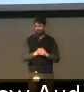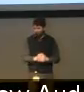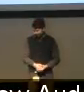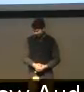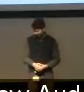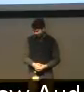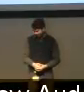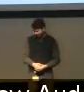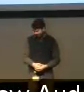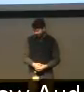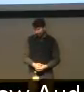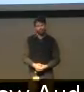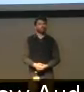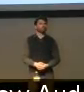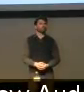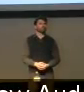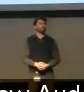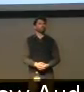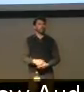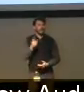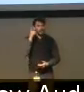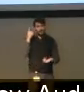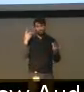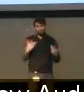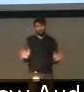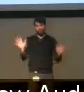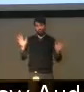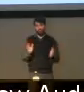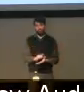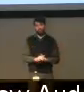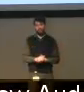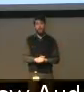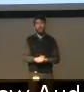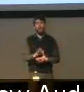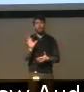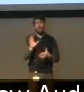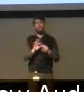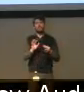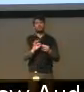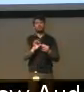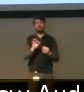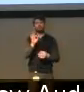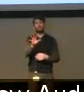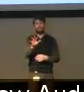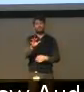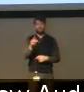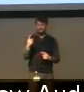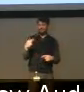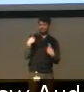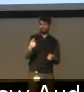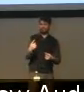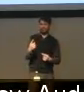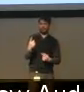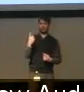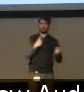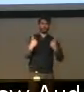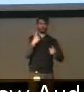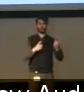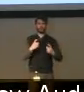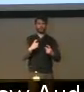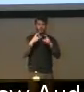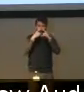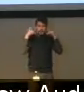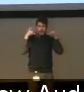I think that's really all I have. I think the other thing I would mention, one of the questions that's come up is, how long will we be wearing masks?